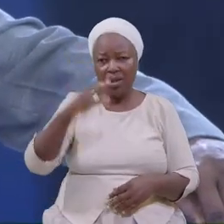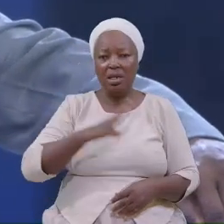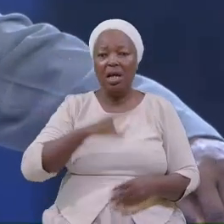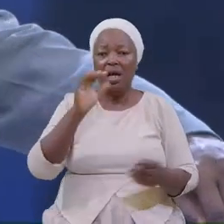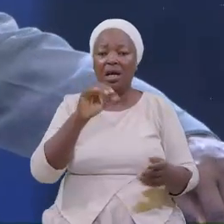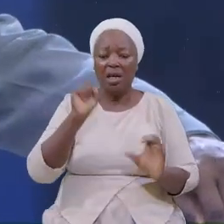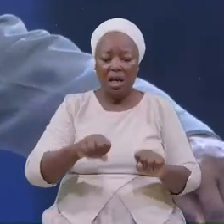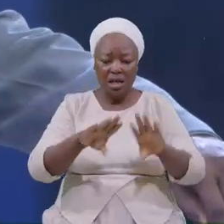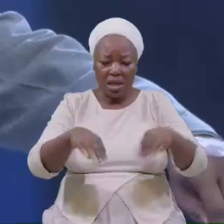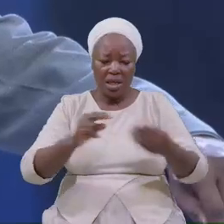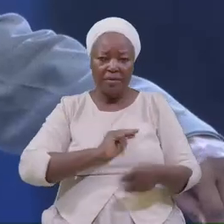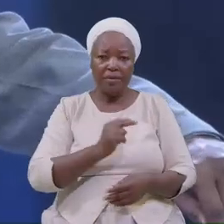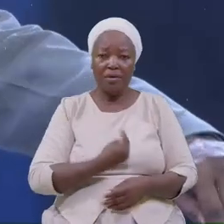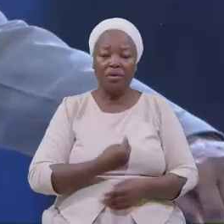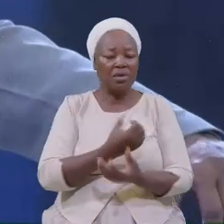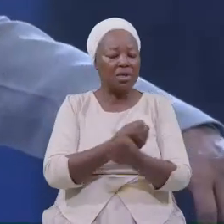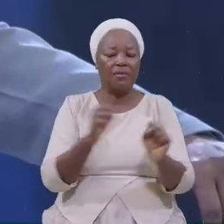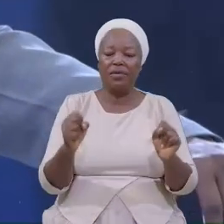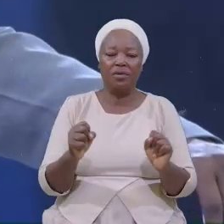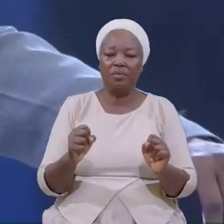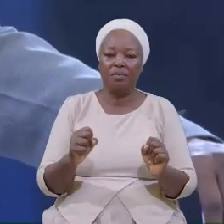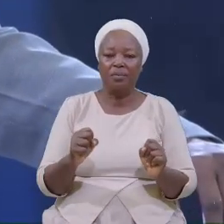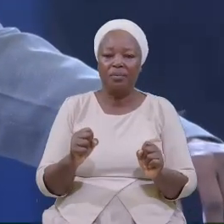give us salvation.